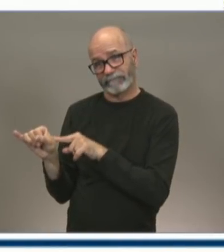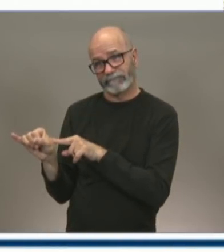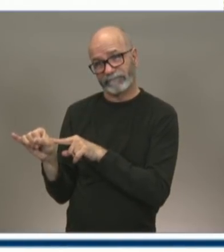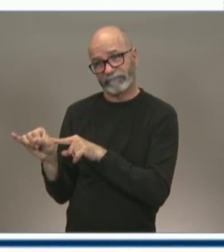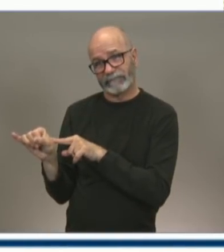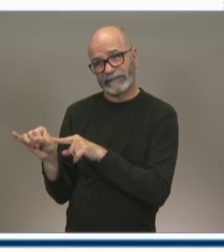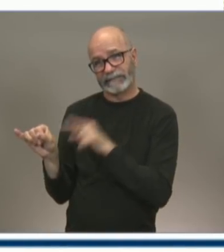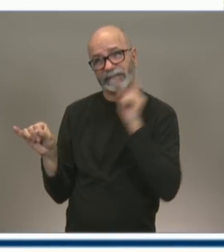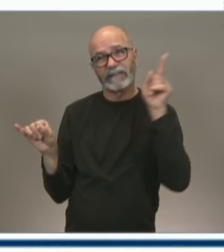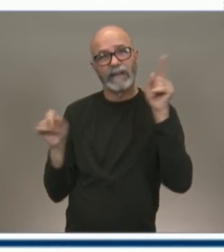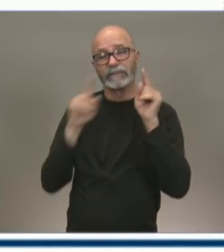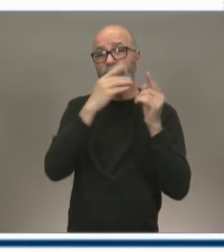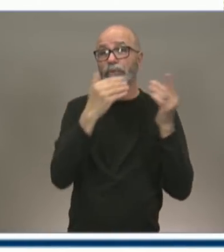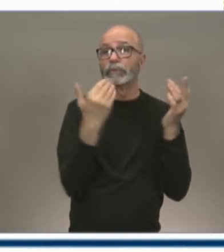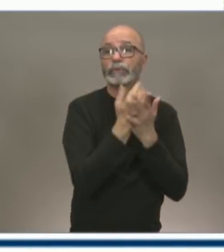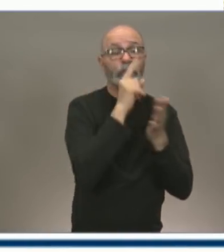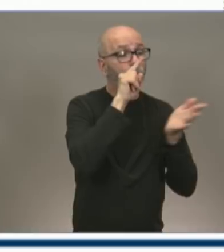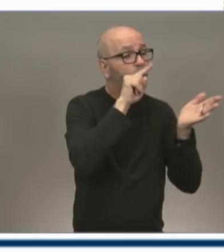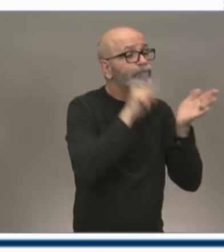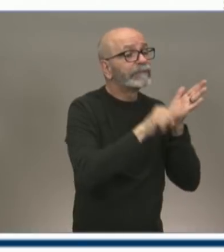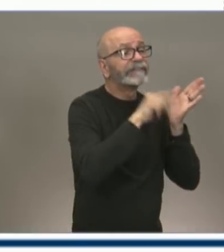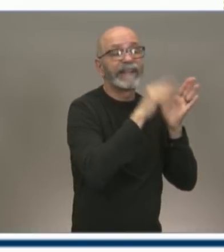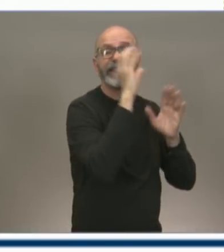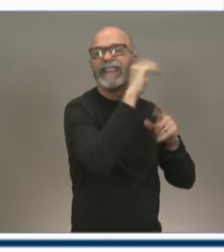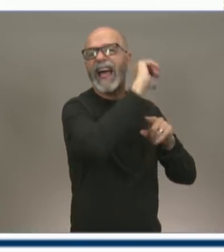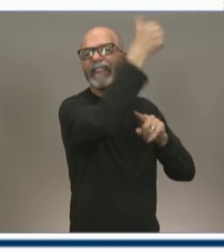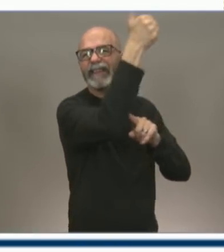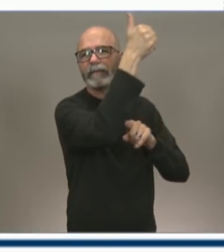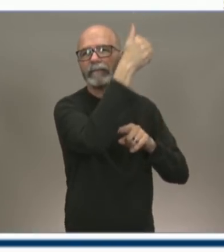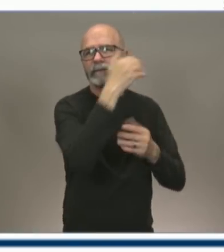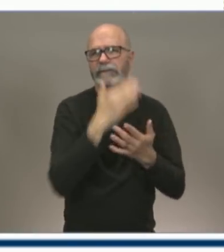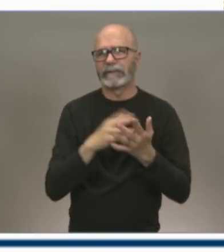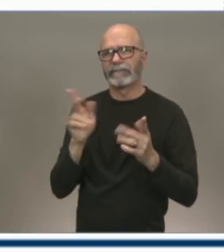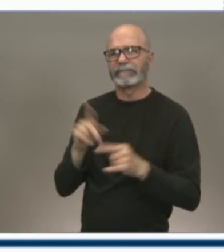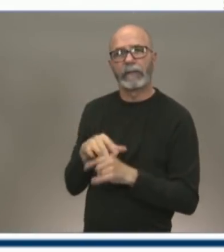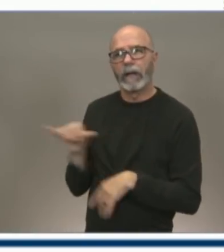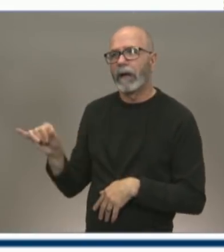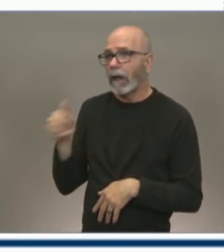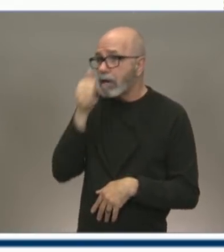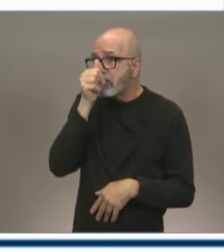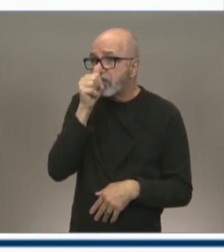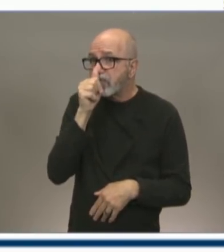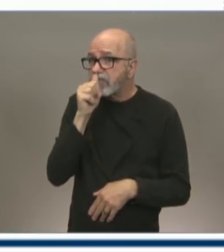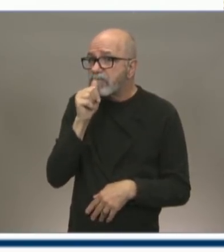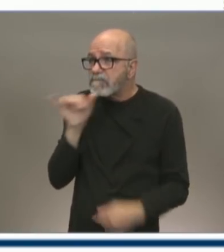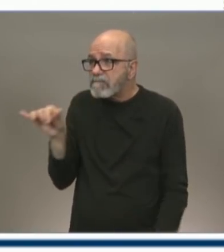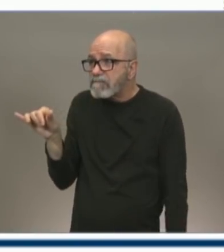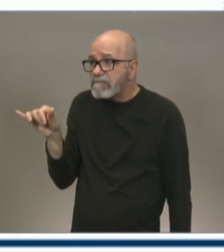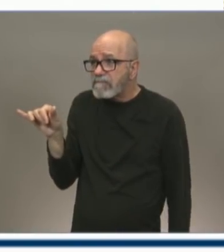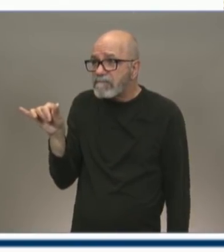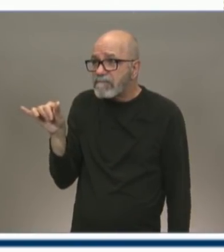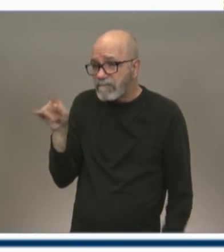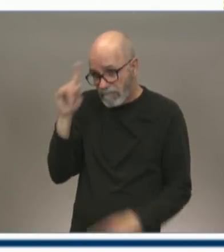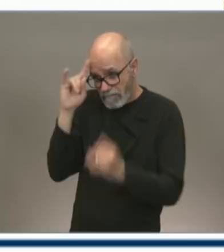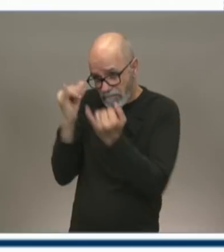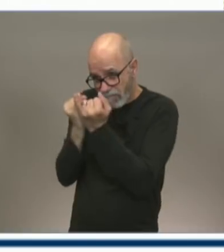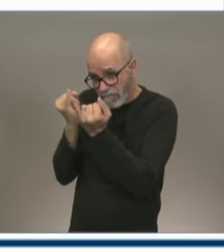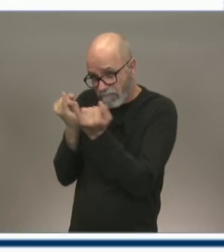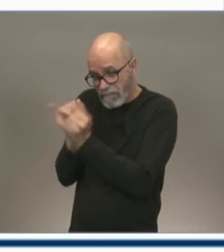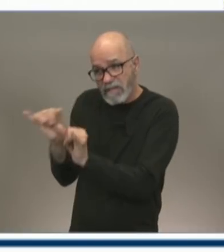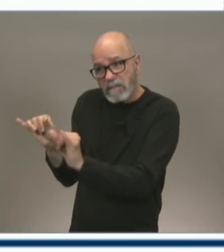some of the negative effects that people have from being stuck inside for 14 days, especially during winter, and their mental